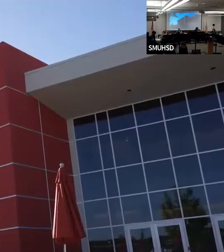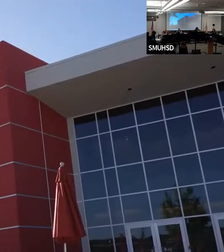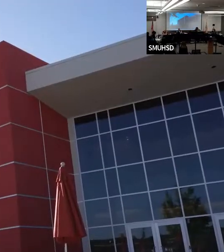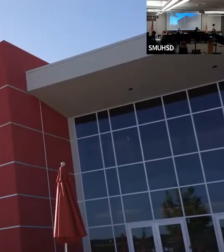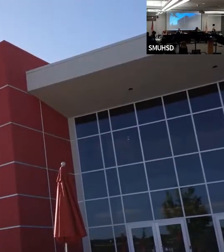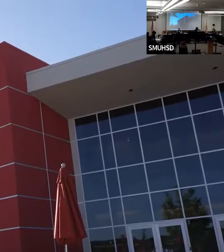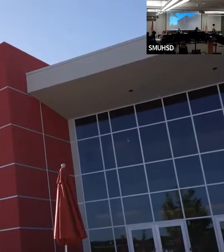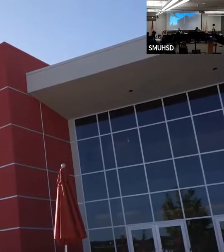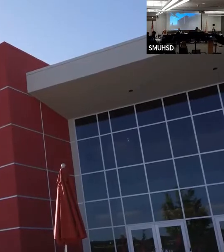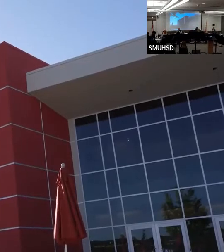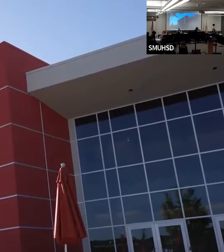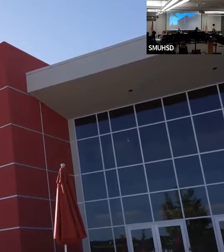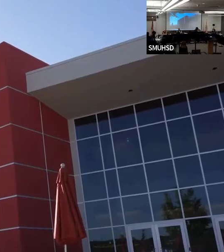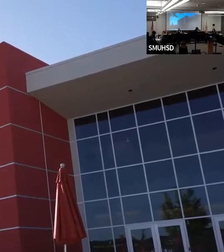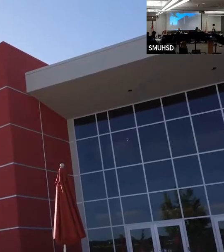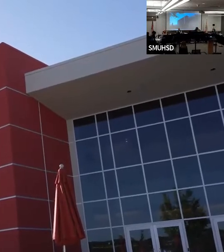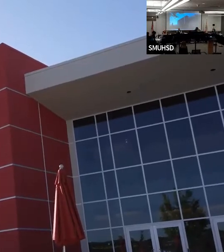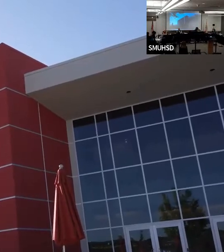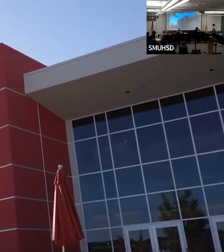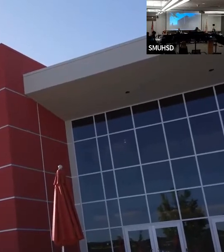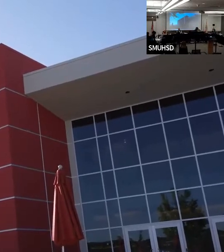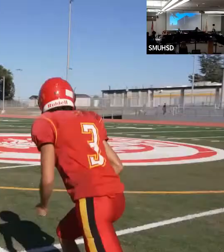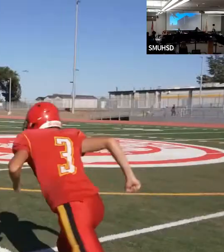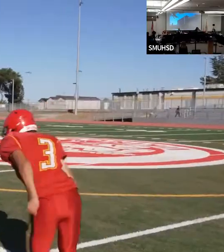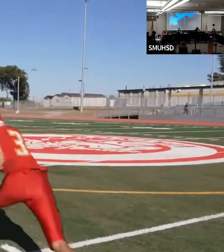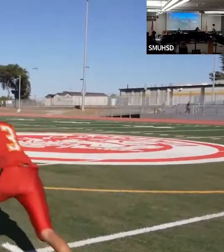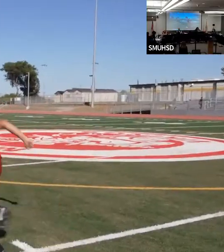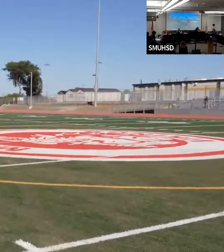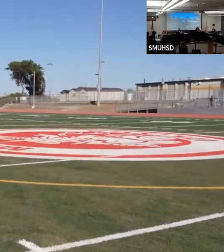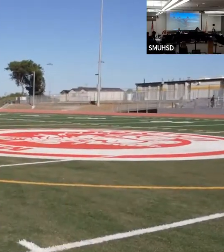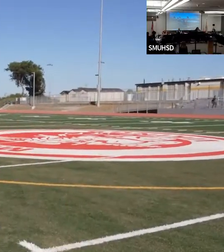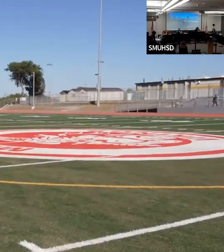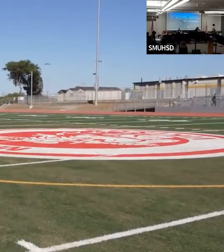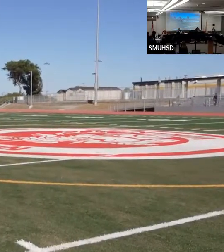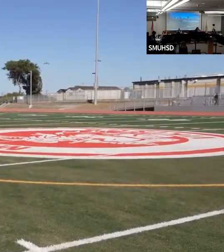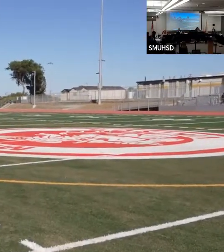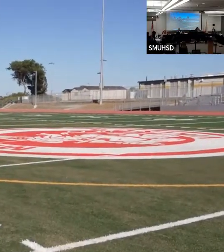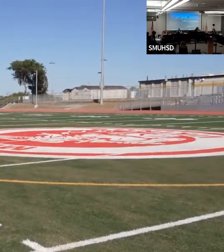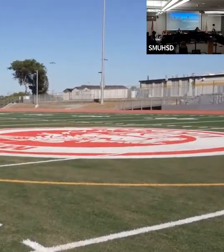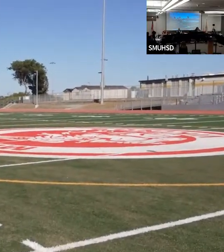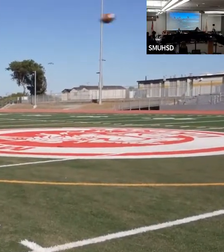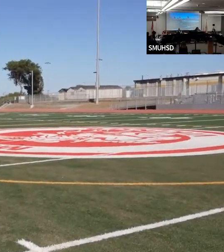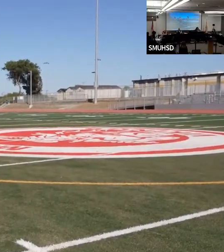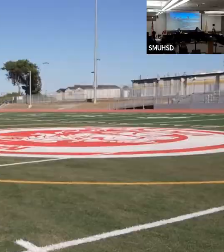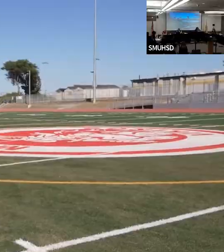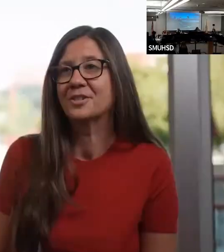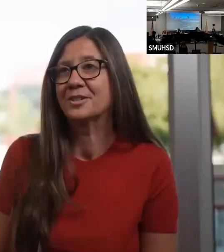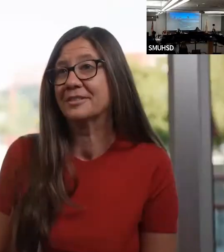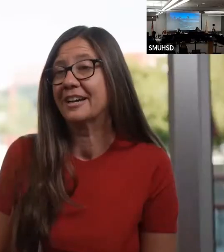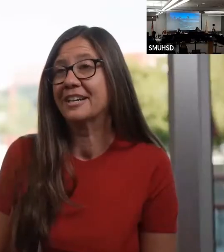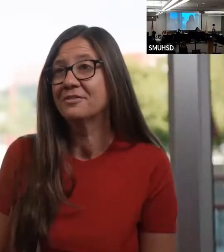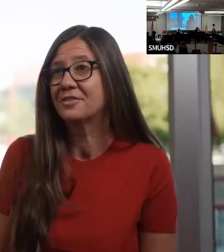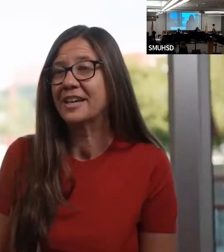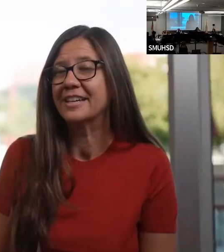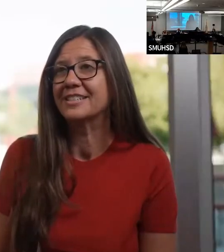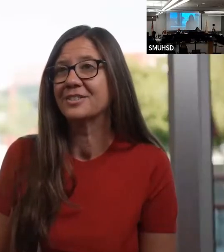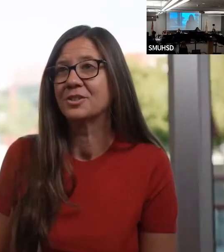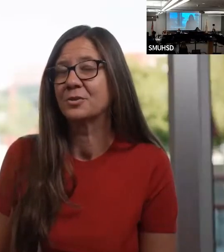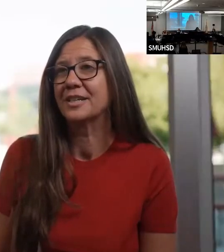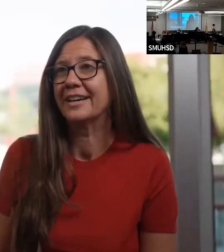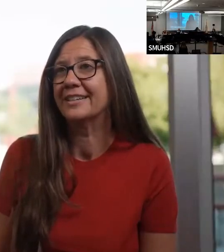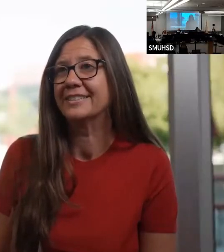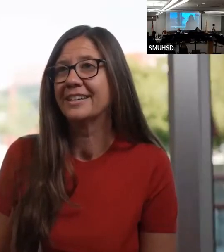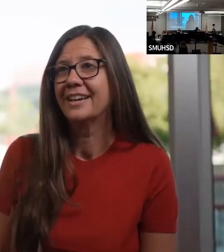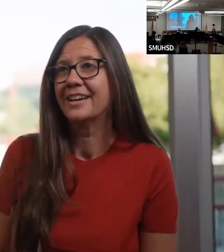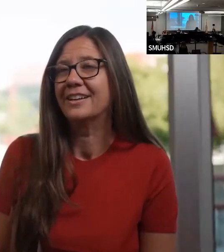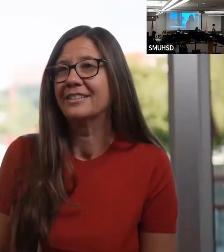At Mills, we want a student's 4 years to be the best experience of their life